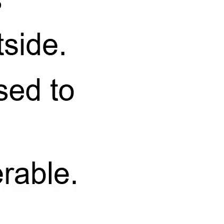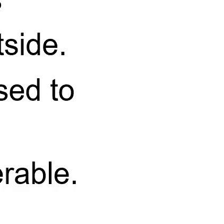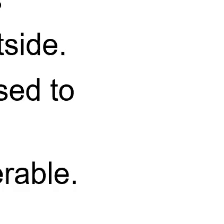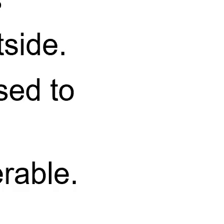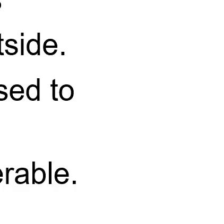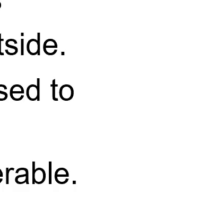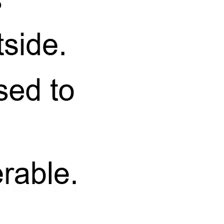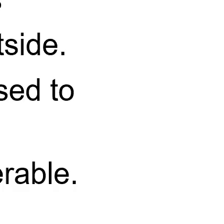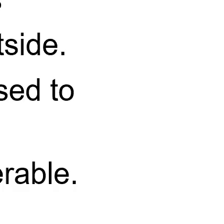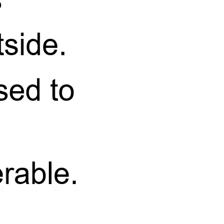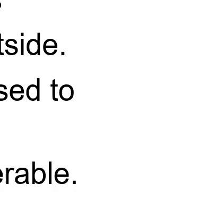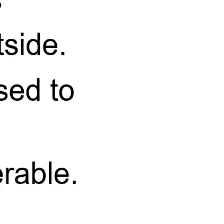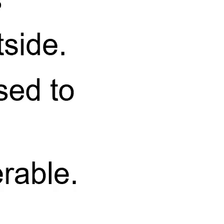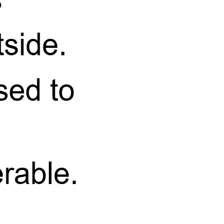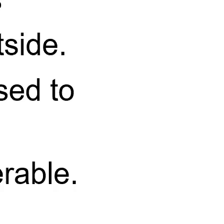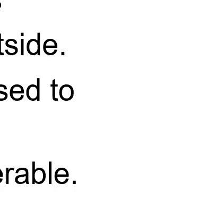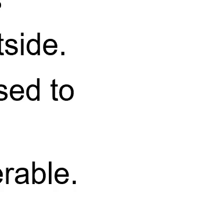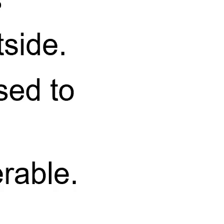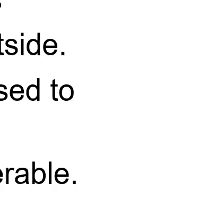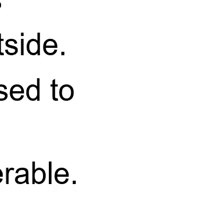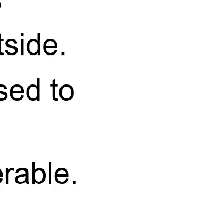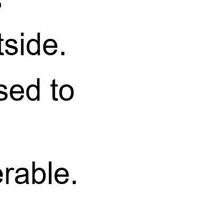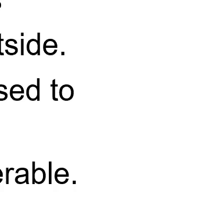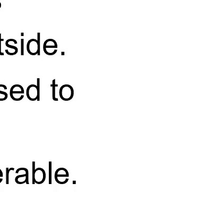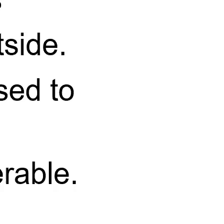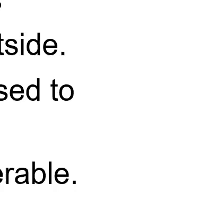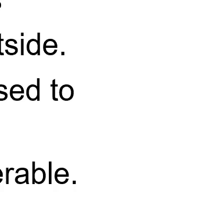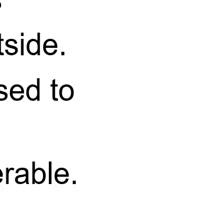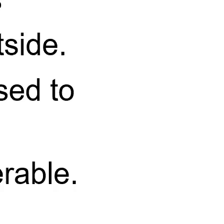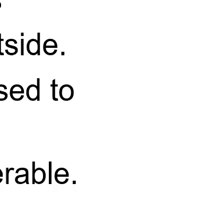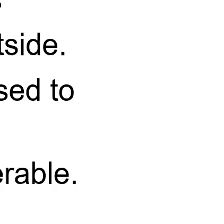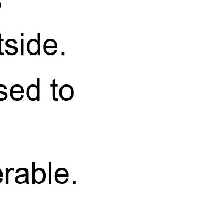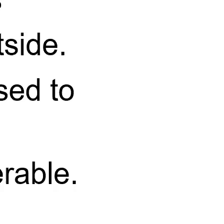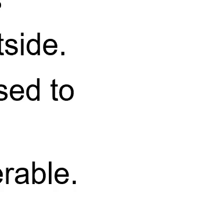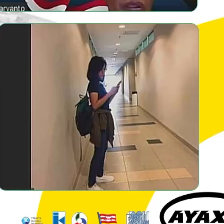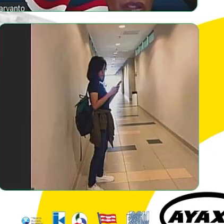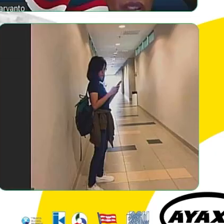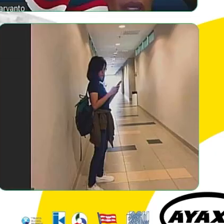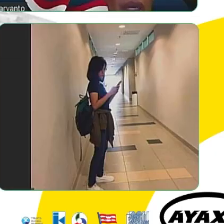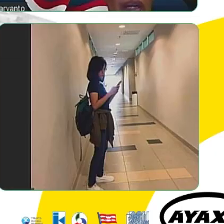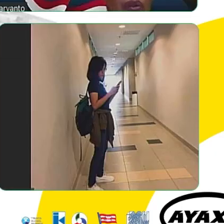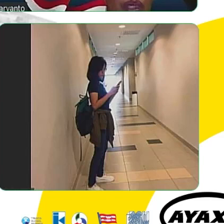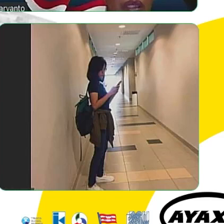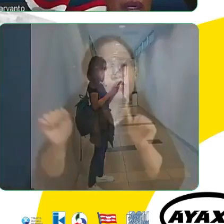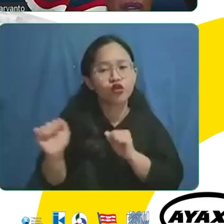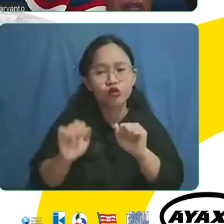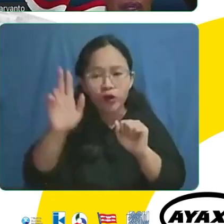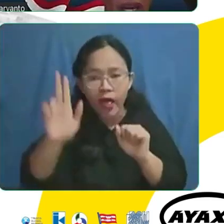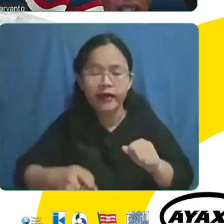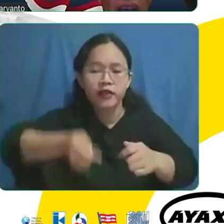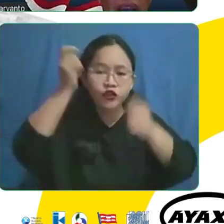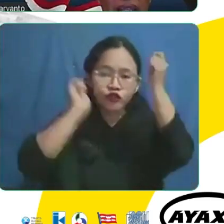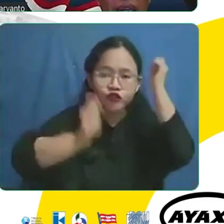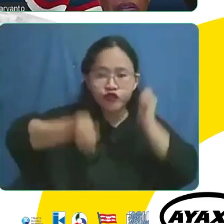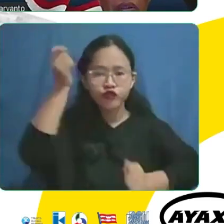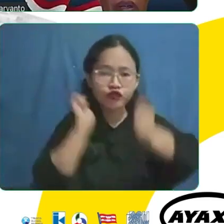so you aren't exposed to as much exhaust, and switch to a healthy diet